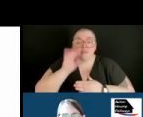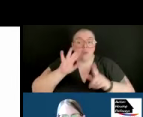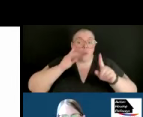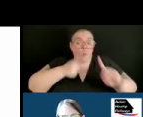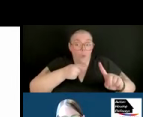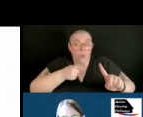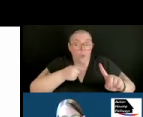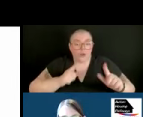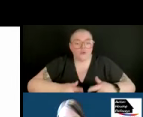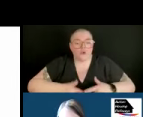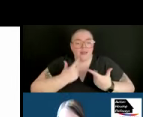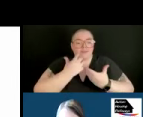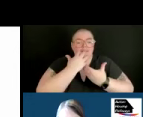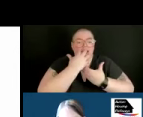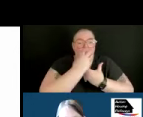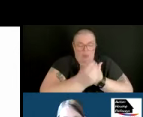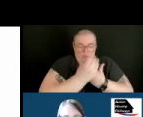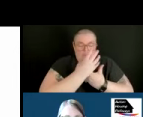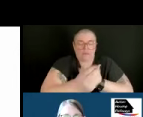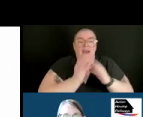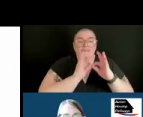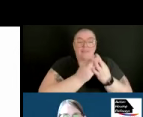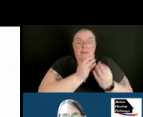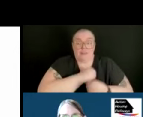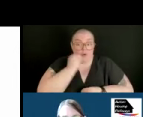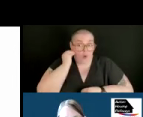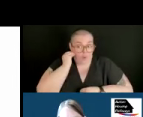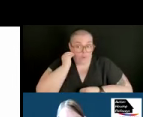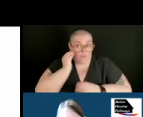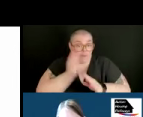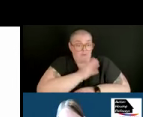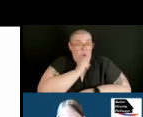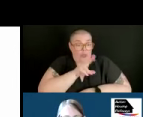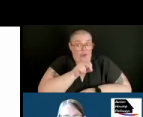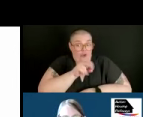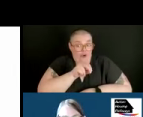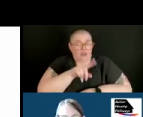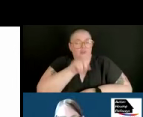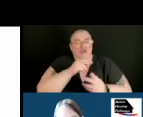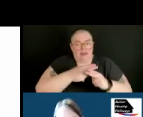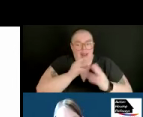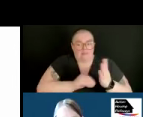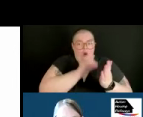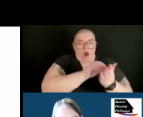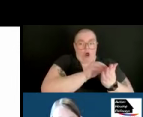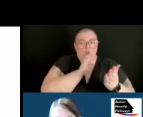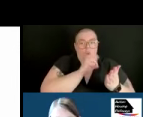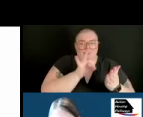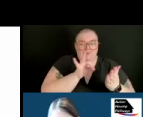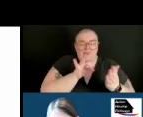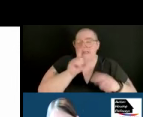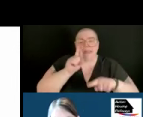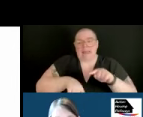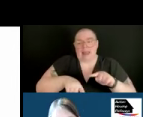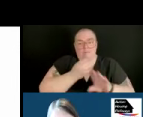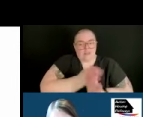living outside the family home by age 30, start getting lists on 18. They're not allowed to apply earlier than